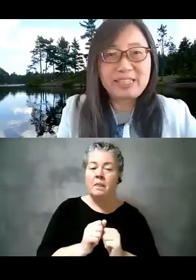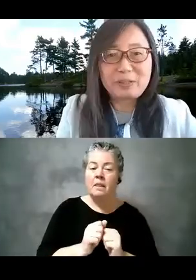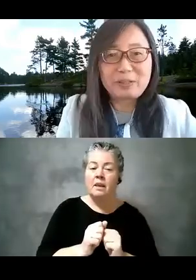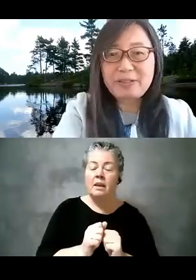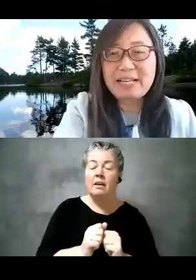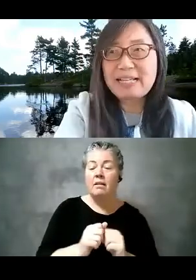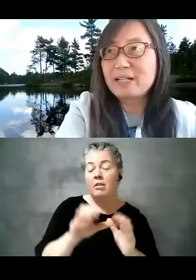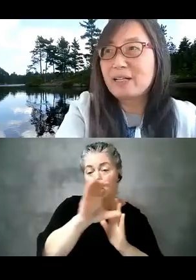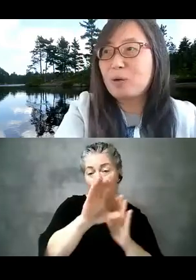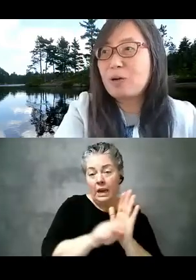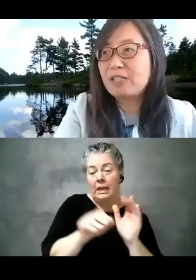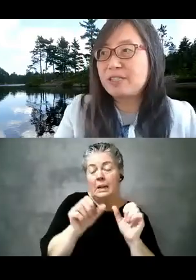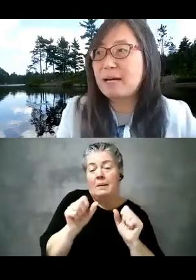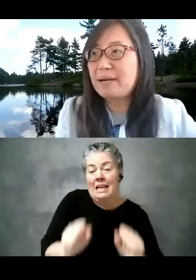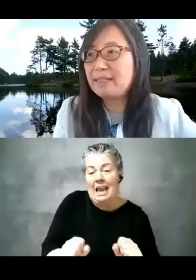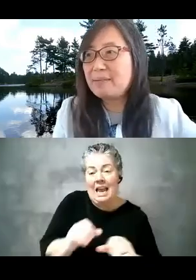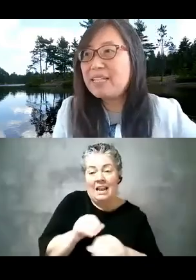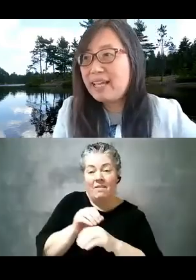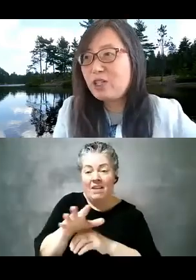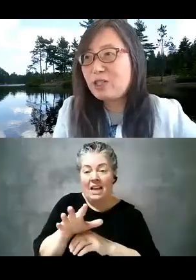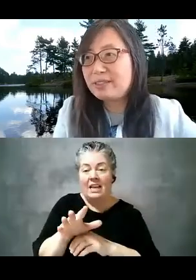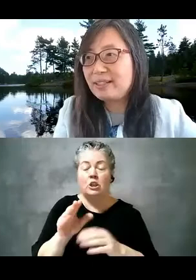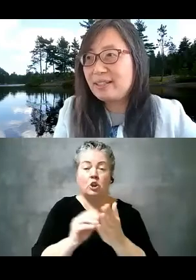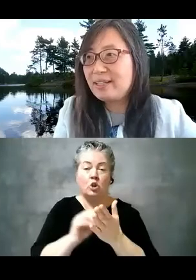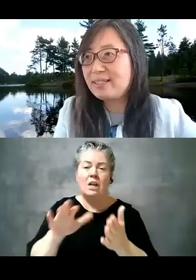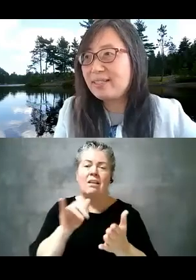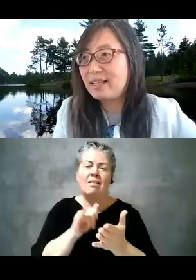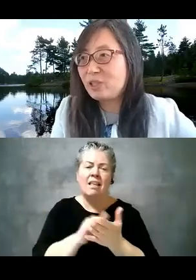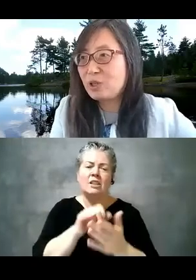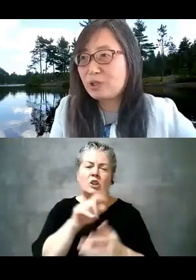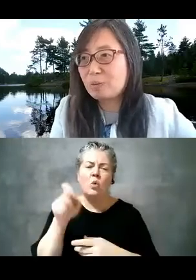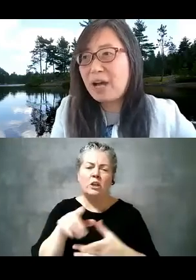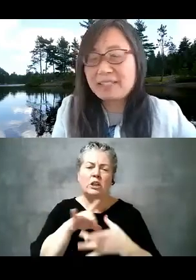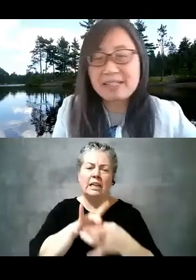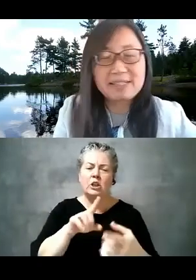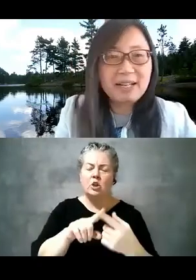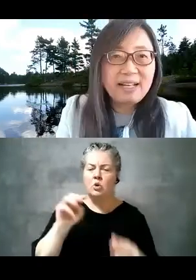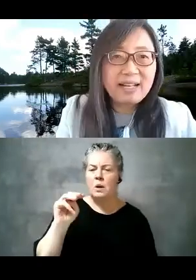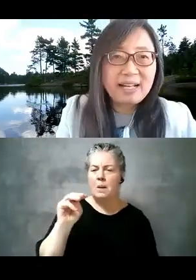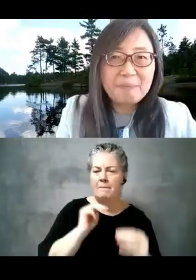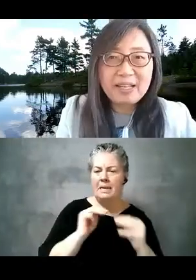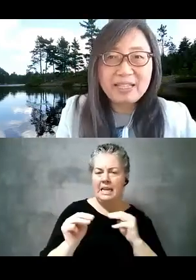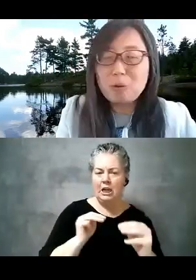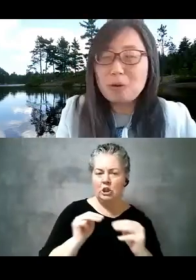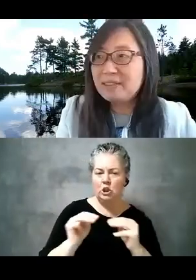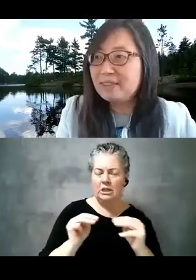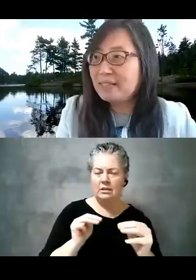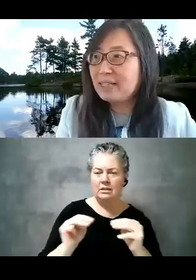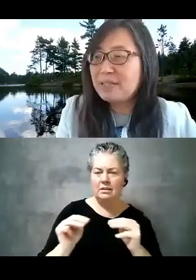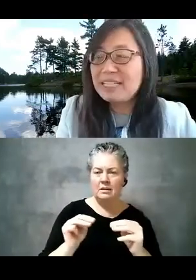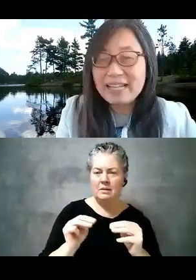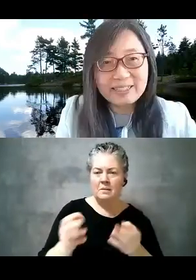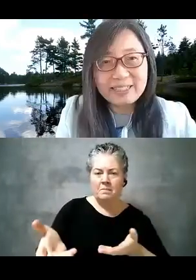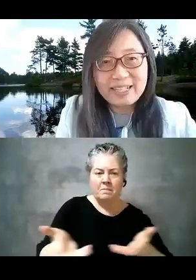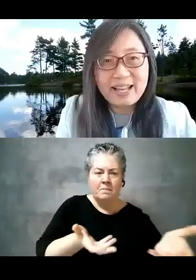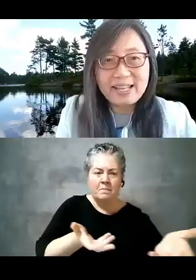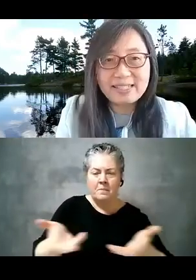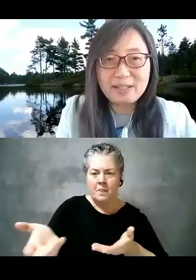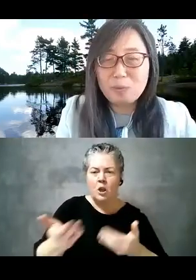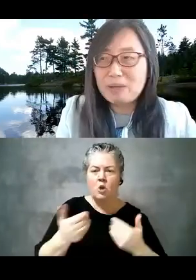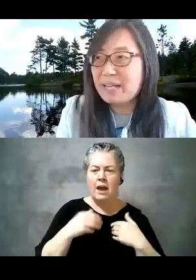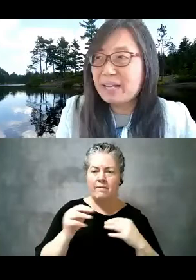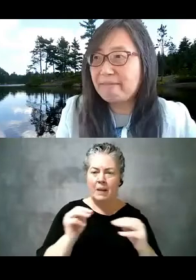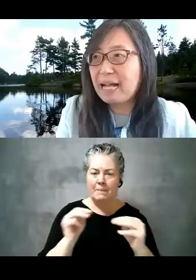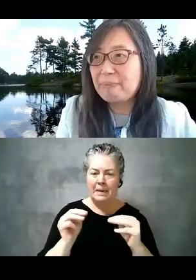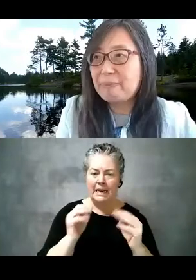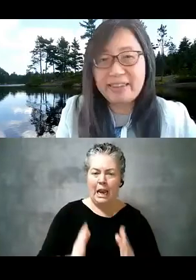student learning, right? So that's a question about the mediation. Is instructional practice an important mediator, as